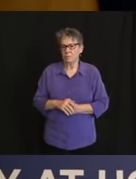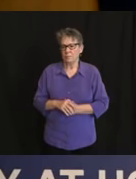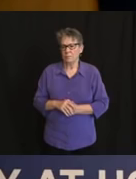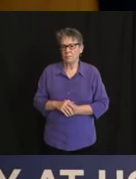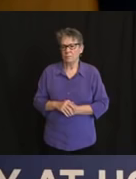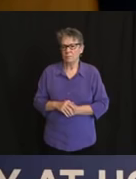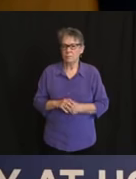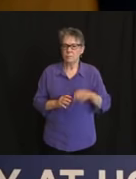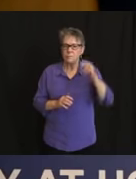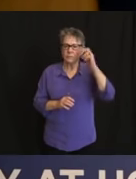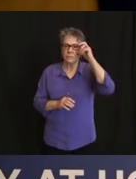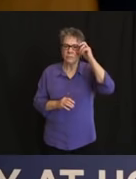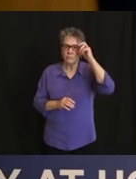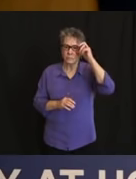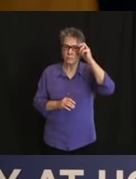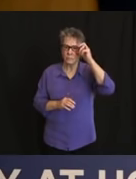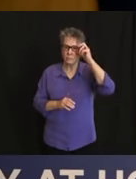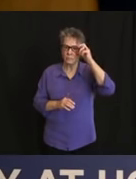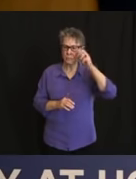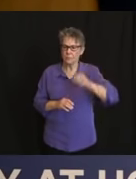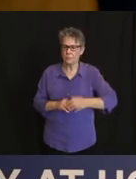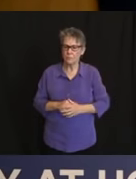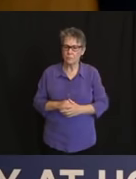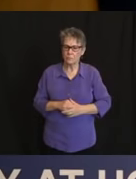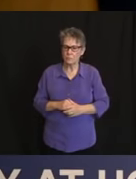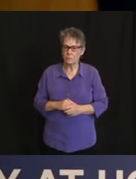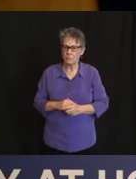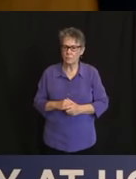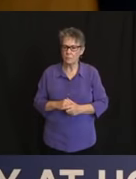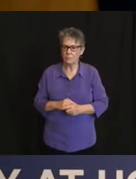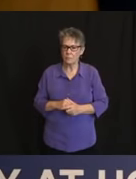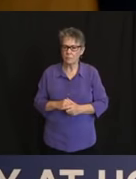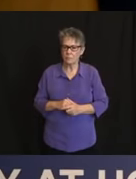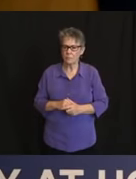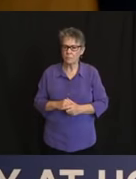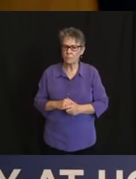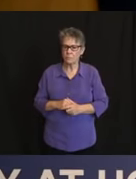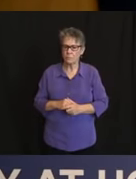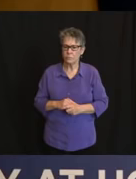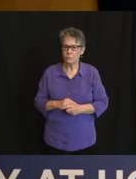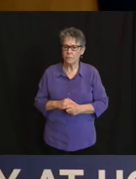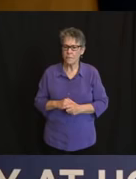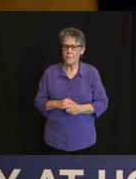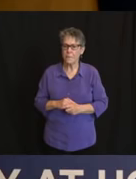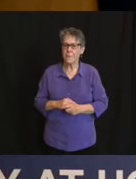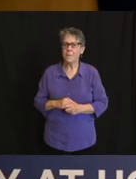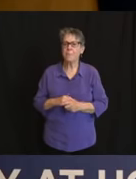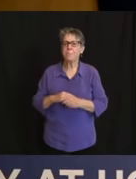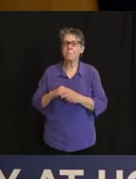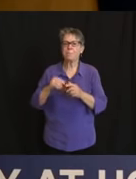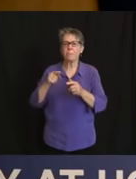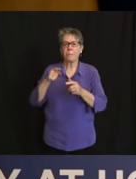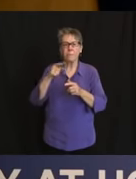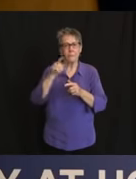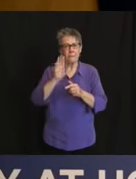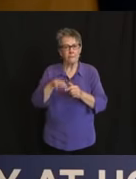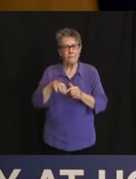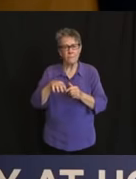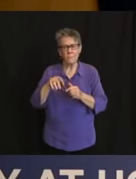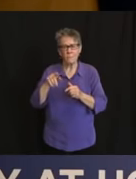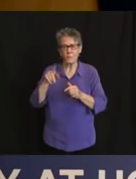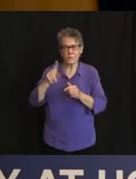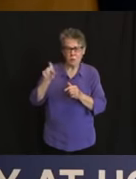continuing services for our cancer patients, and all of the centers that we contacted have